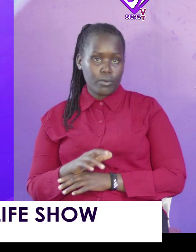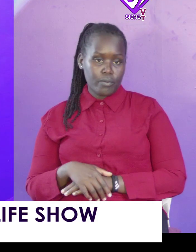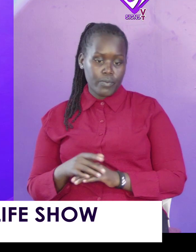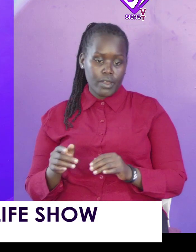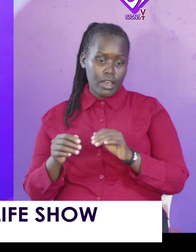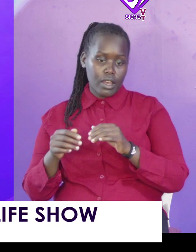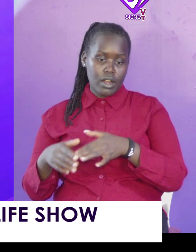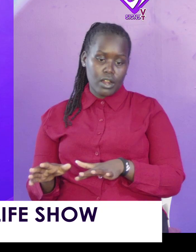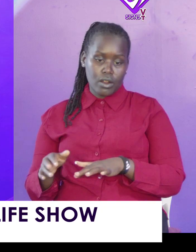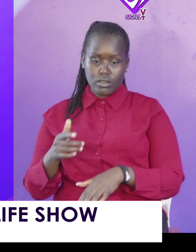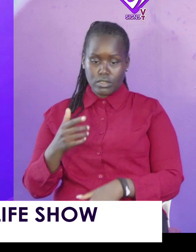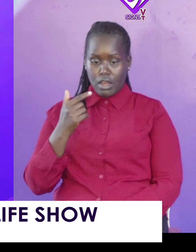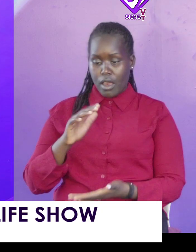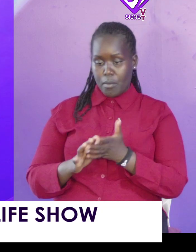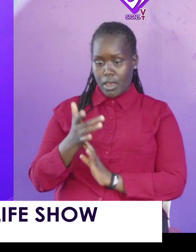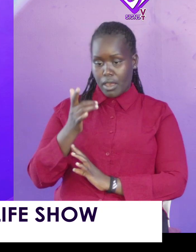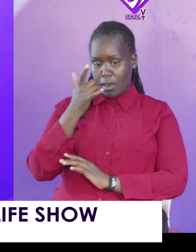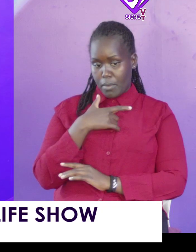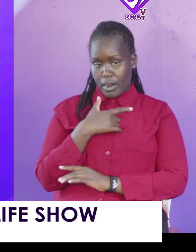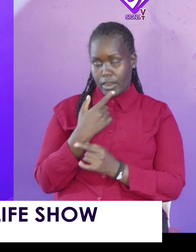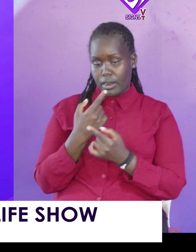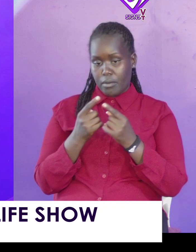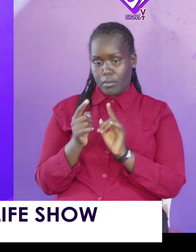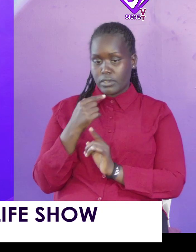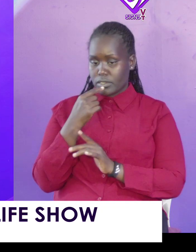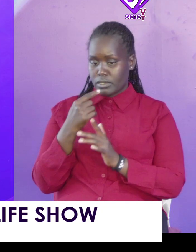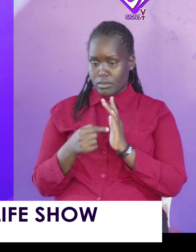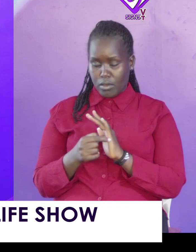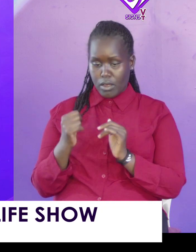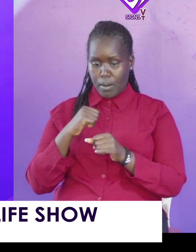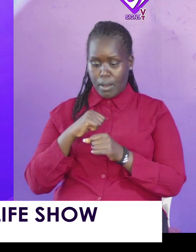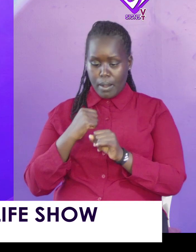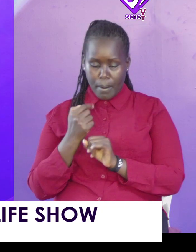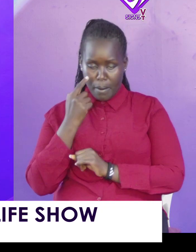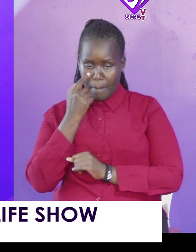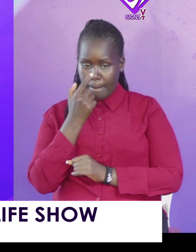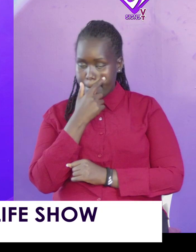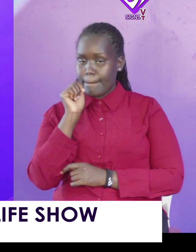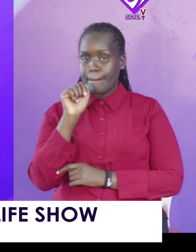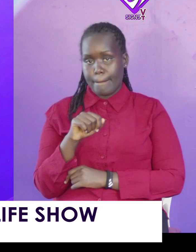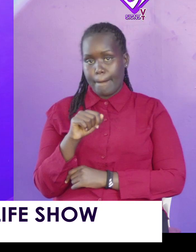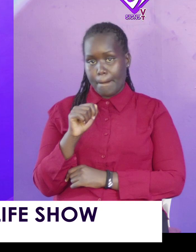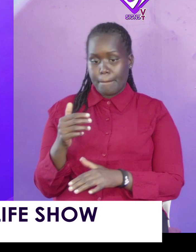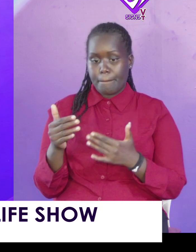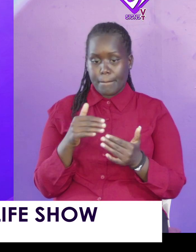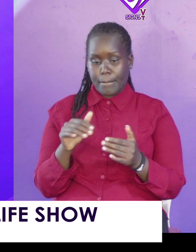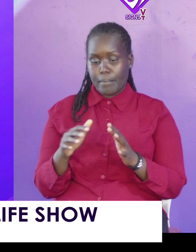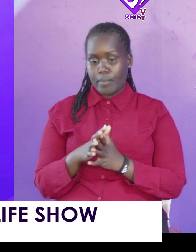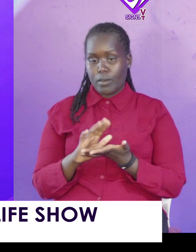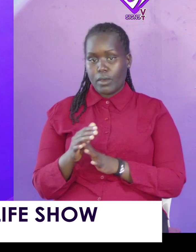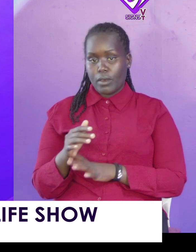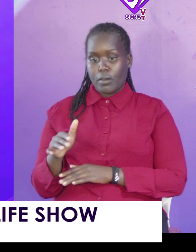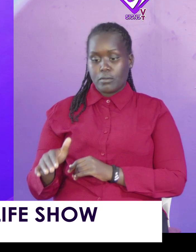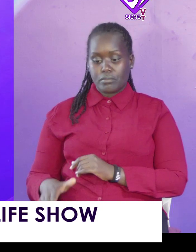my sight as Jonah Simba, but who said I lost my inner eyes? Yeah, you may have lost your